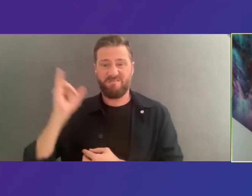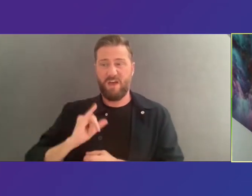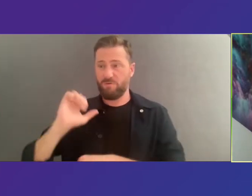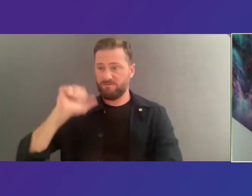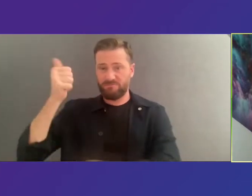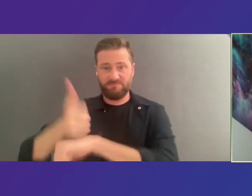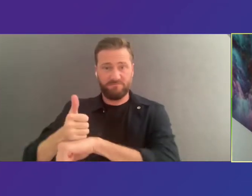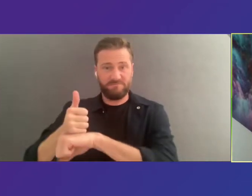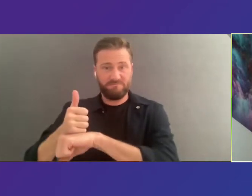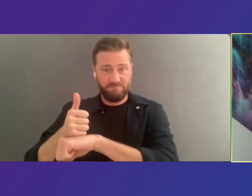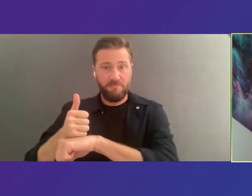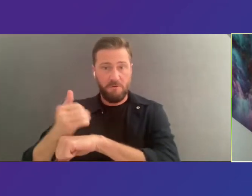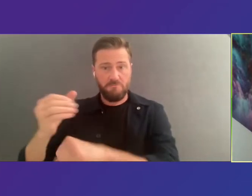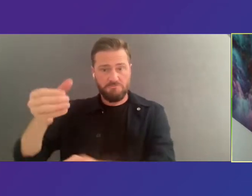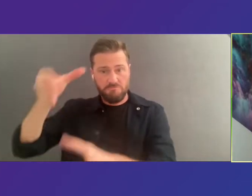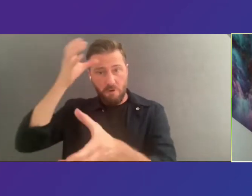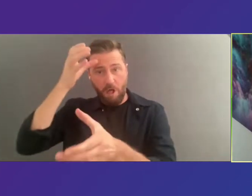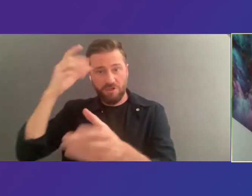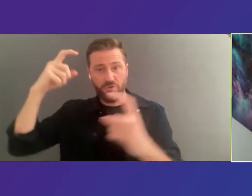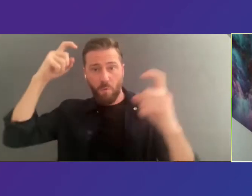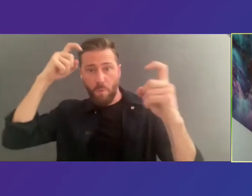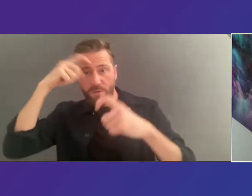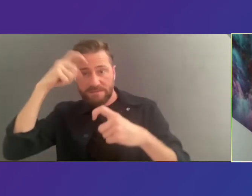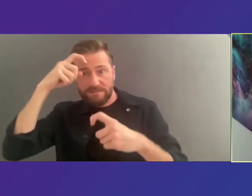conventionalized, knowledge and wisdom.